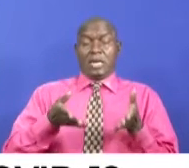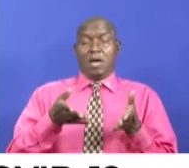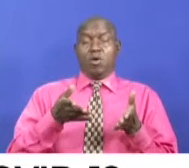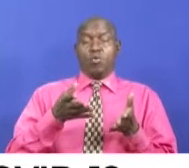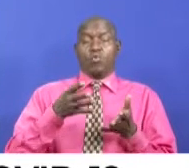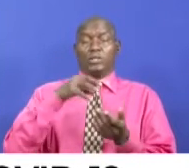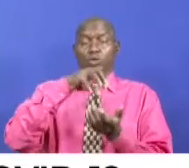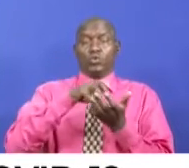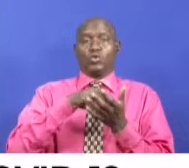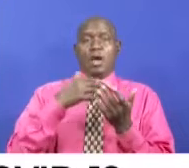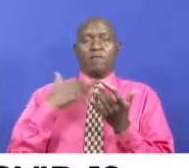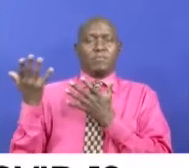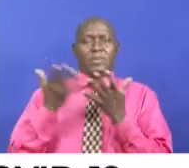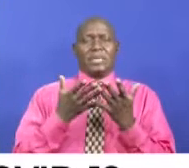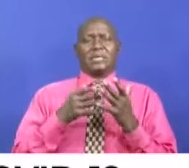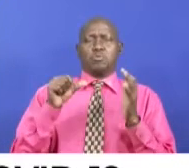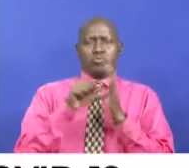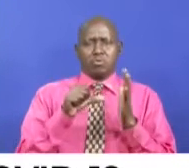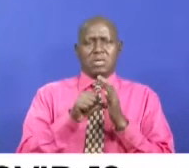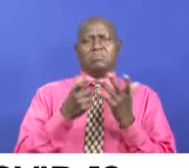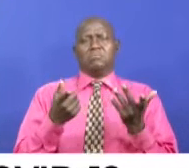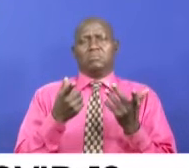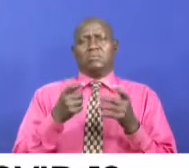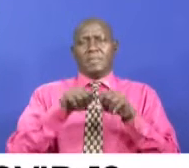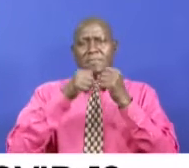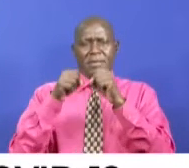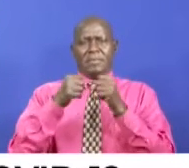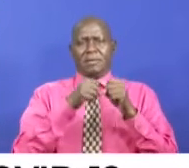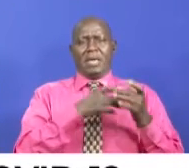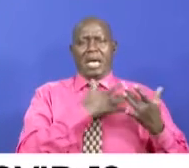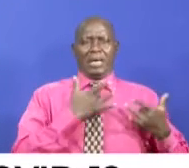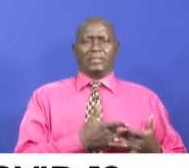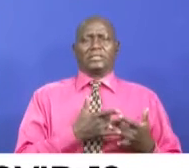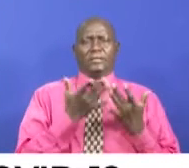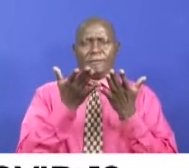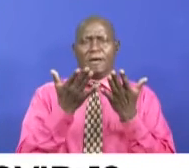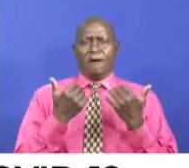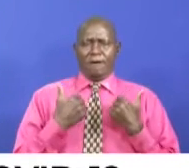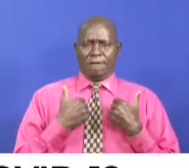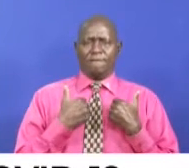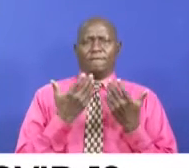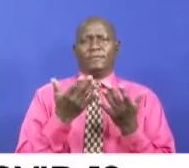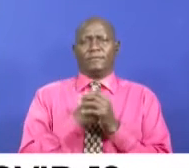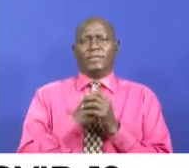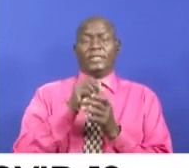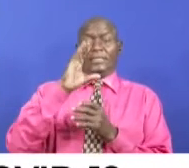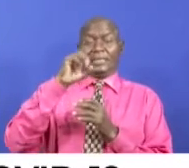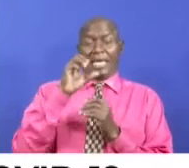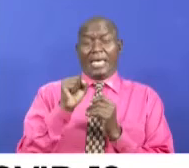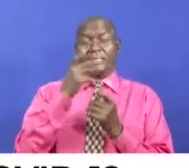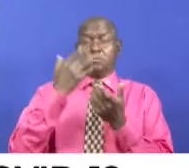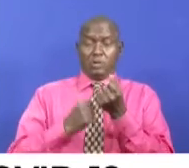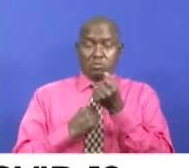its share of tribulation and heartbreak. In reiterating President Kenyatta's message and that of Health CS Mutahi Kagwe, the